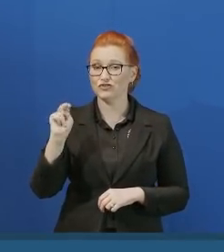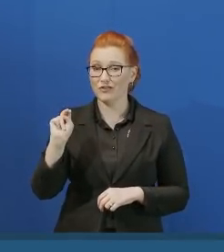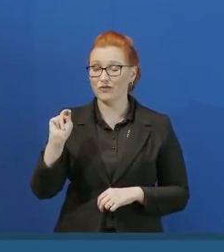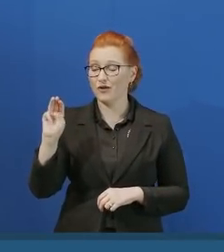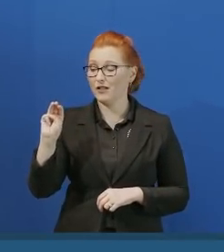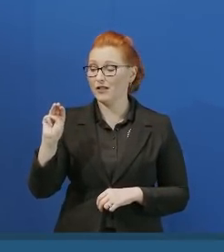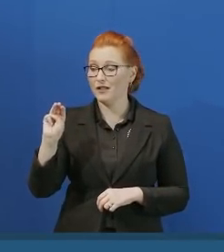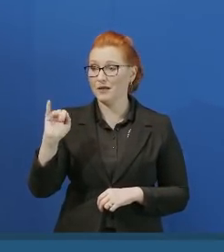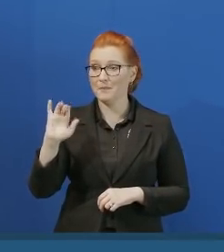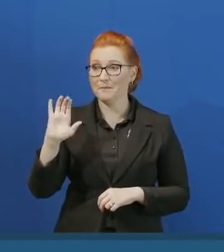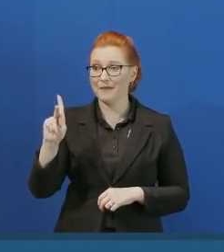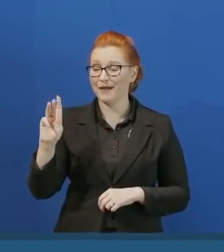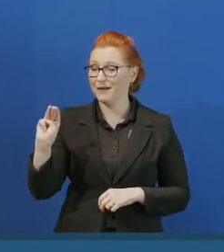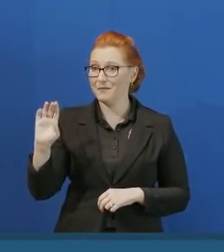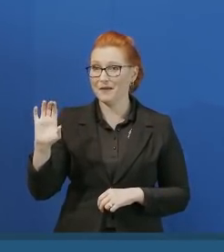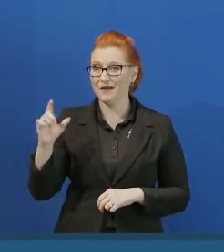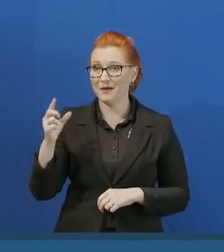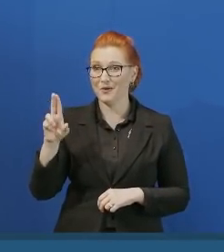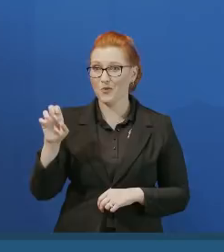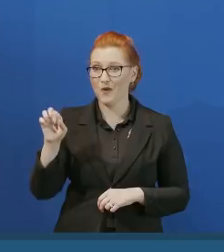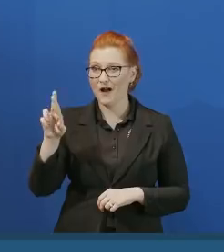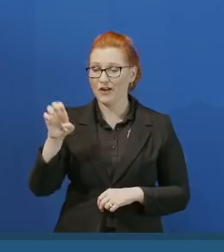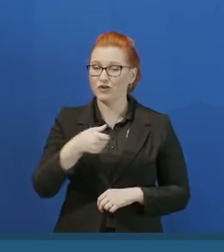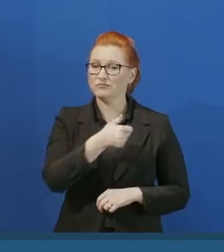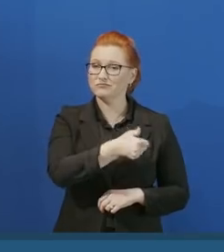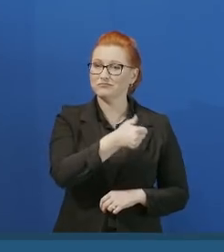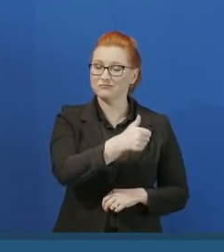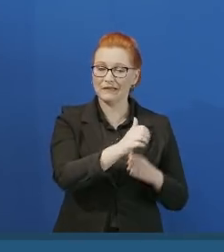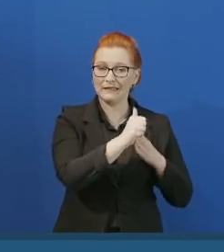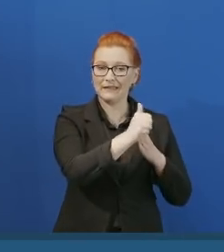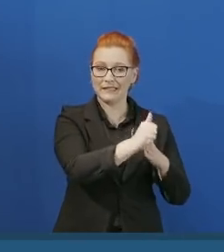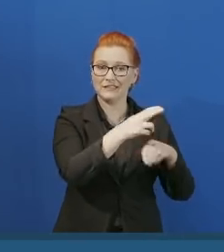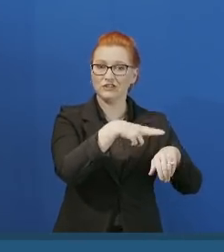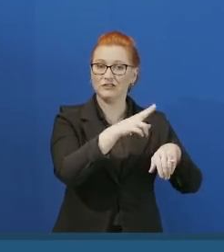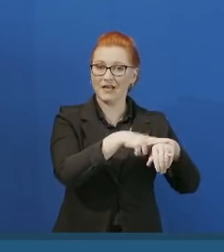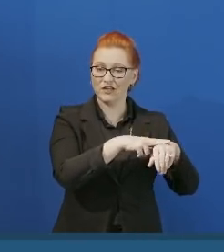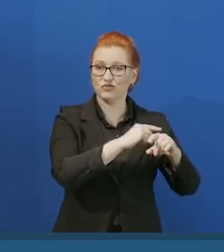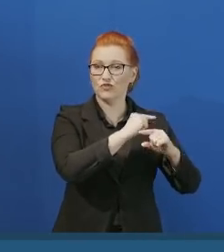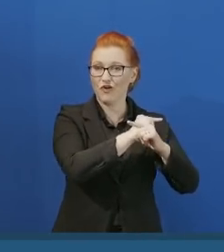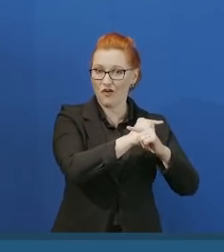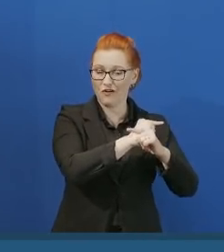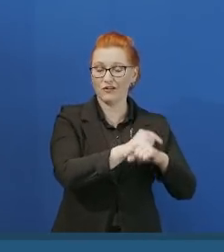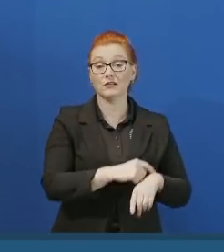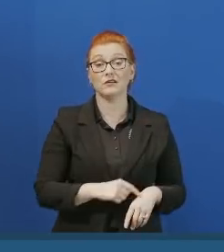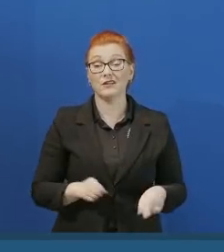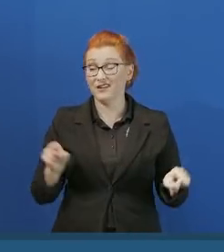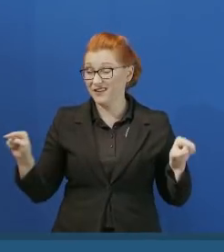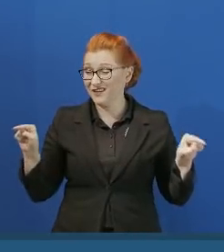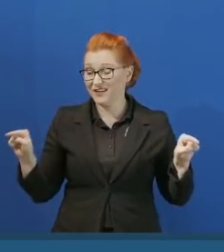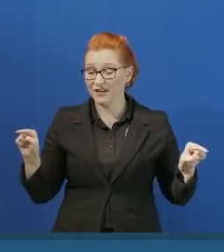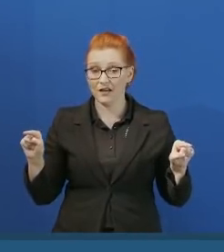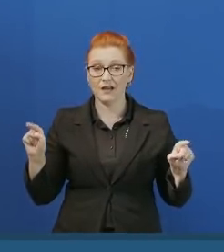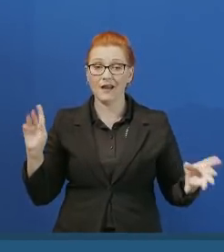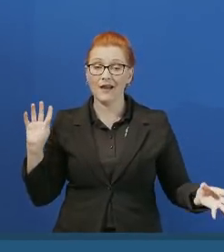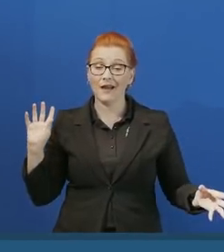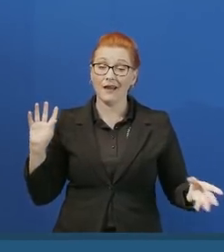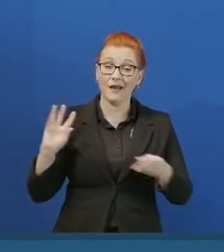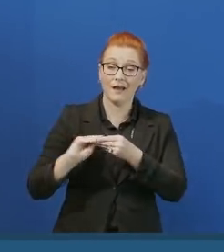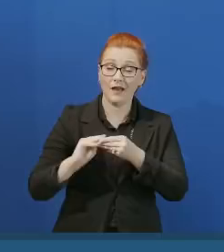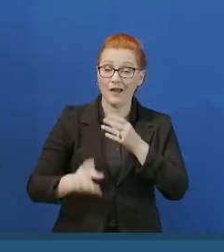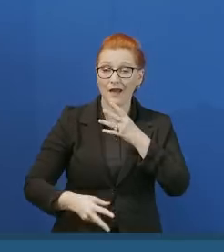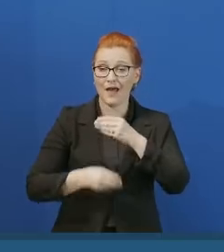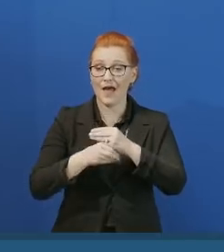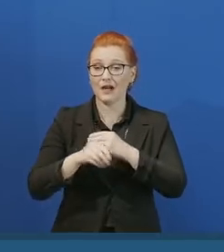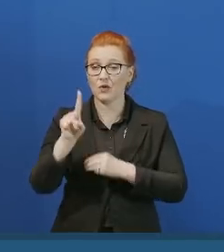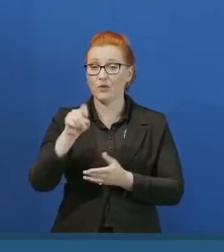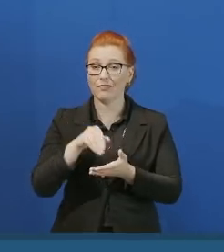our Department of Emergency Management and leads the National Guard. Together, they've added 1,560 beds